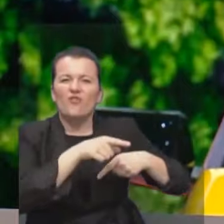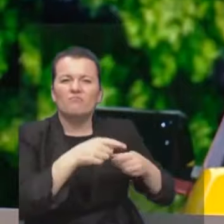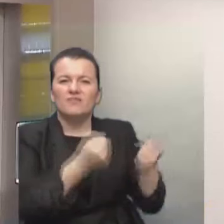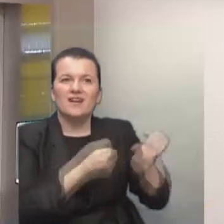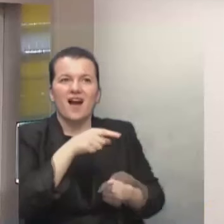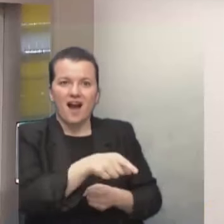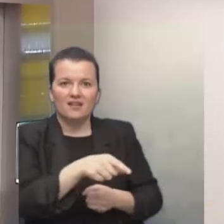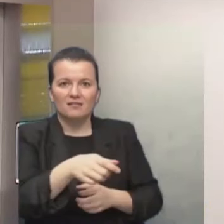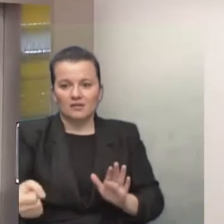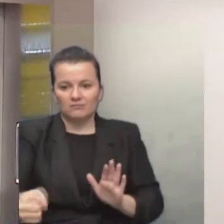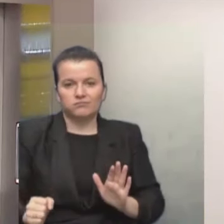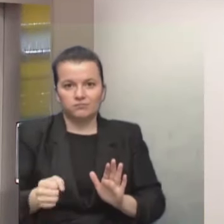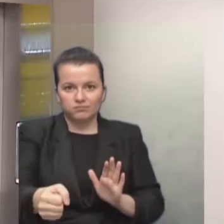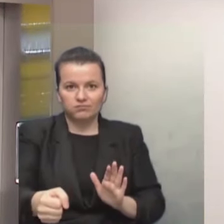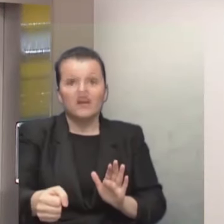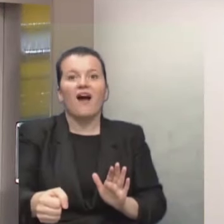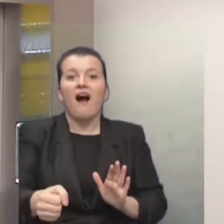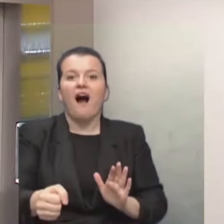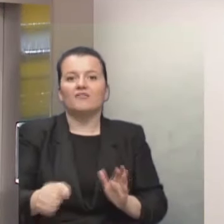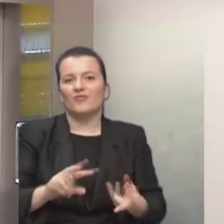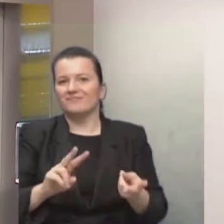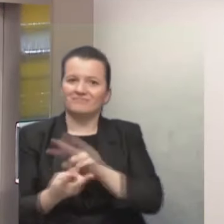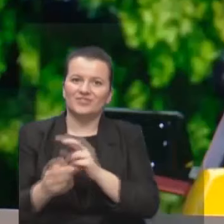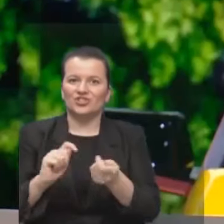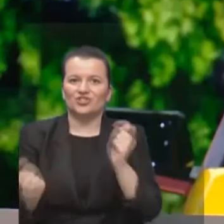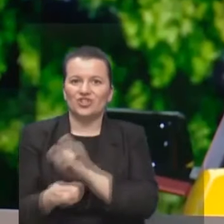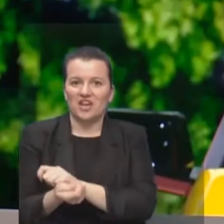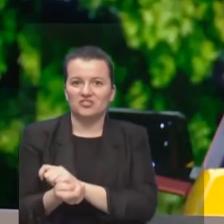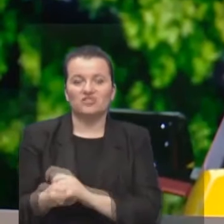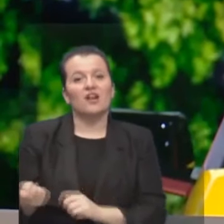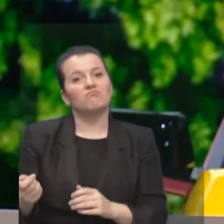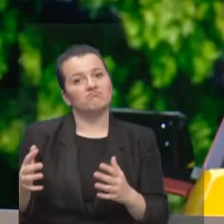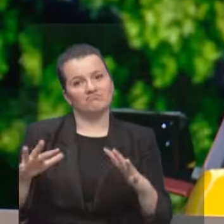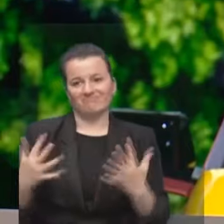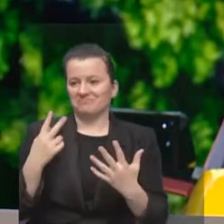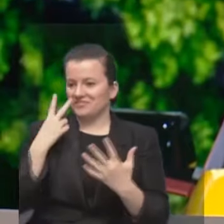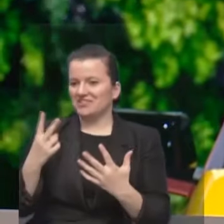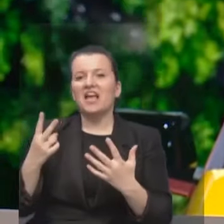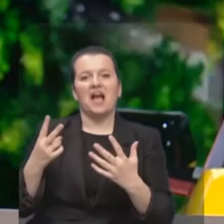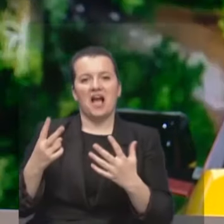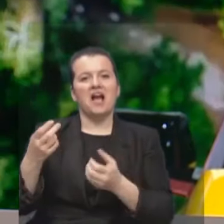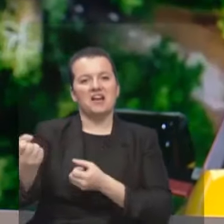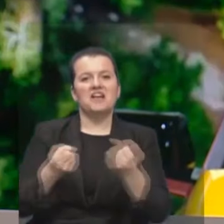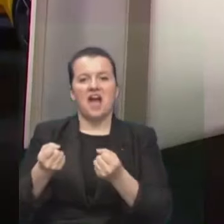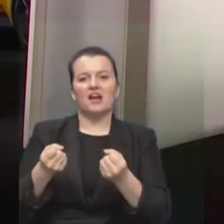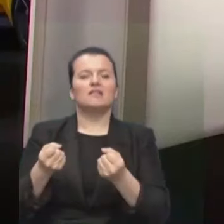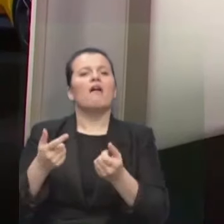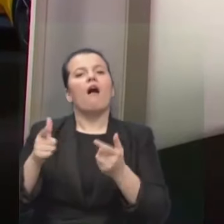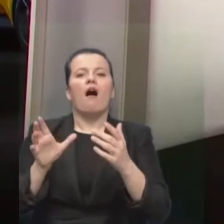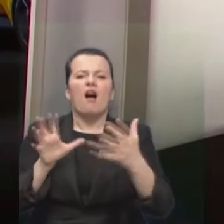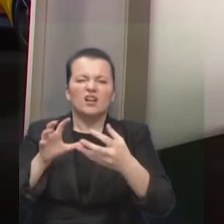out of the way, now we have a simpler looking model, but it does mean that not only can